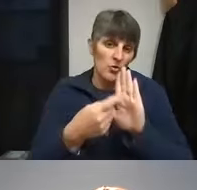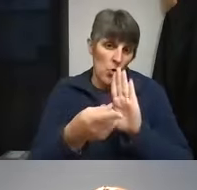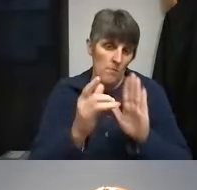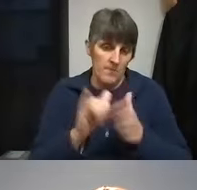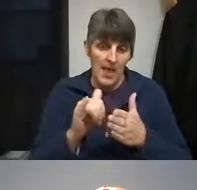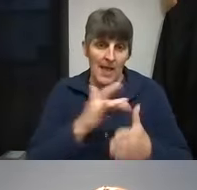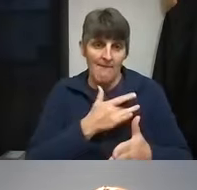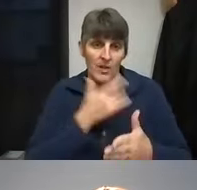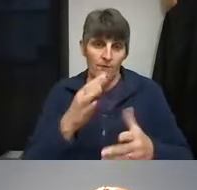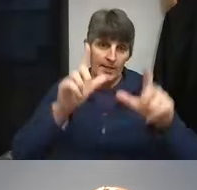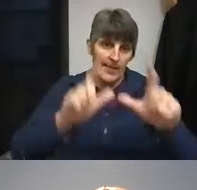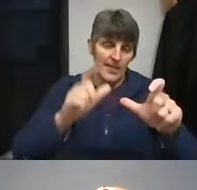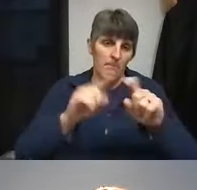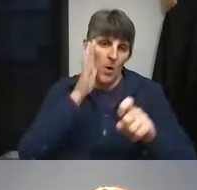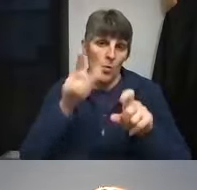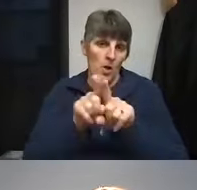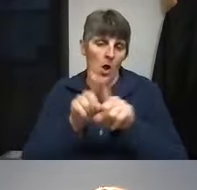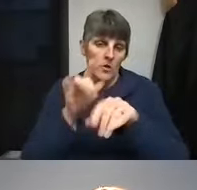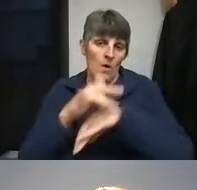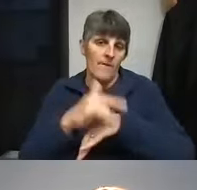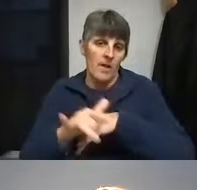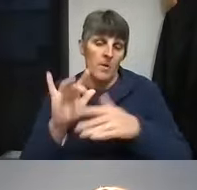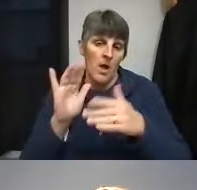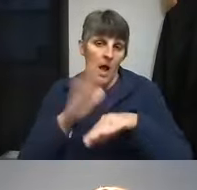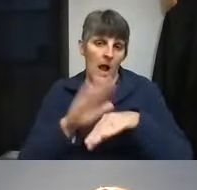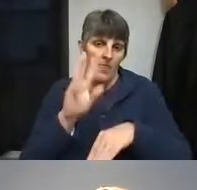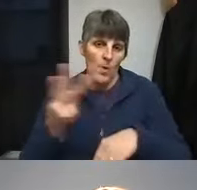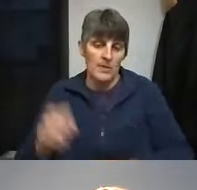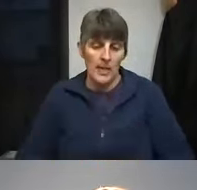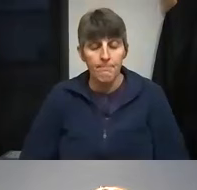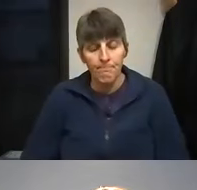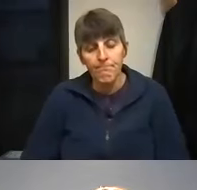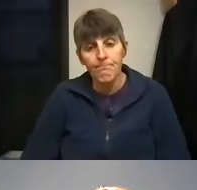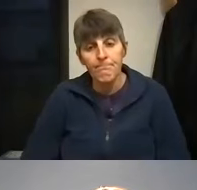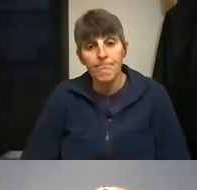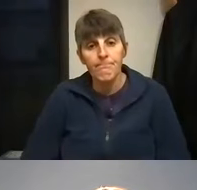free to take a screenshot, but we'll also make it available on the website.